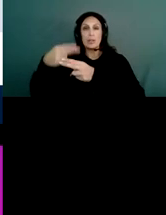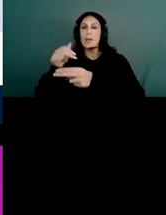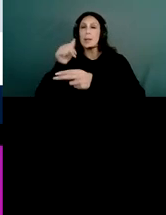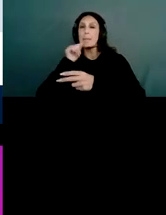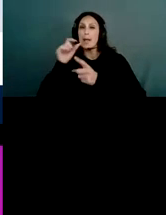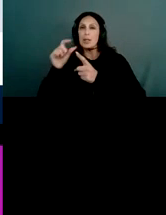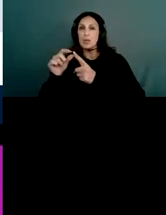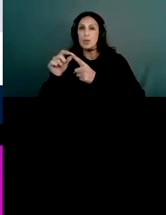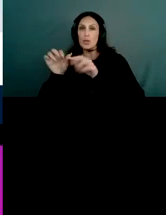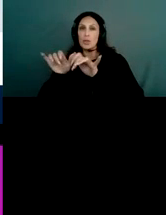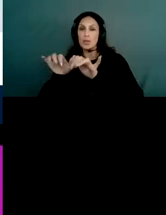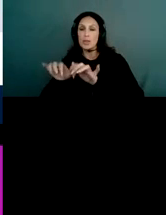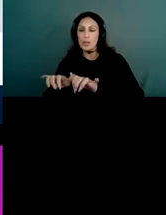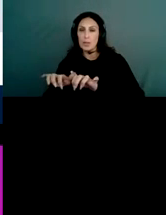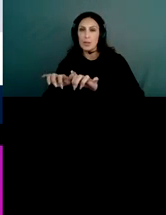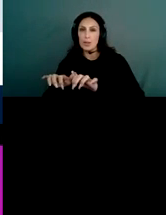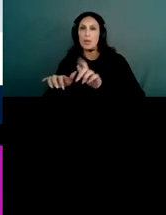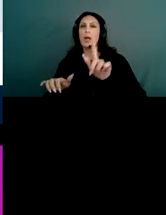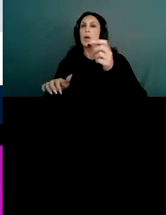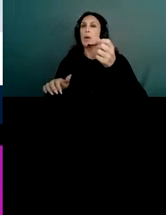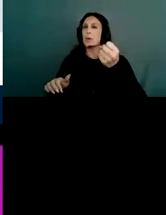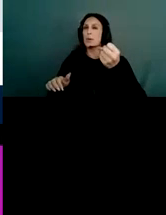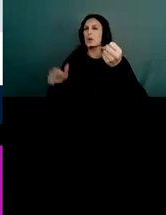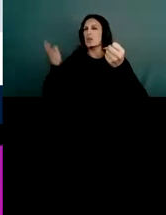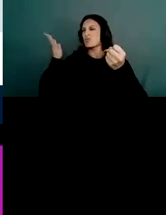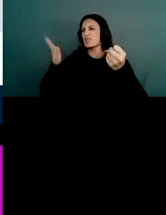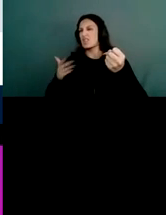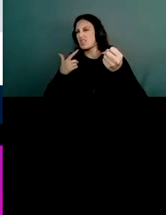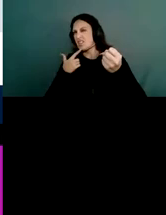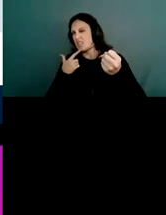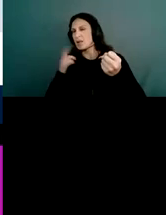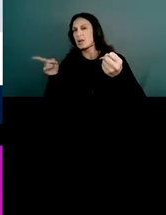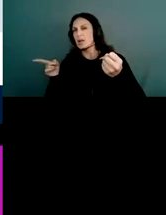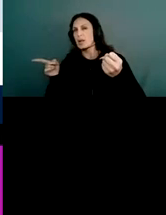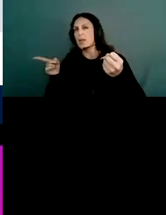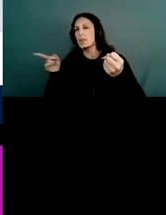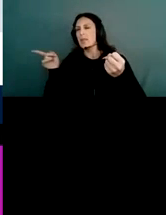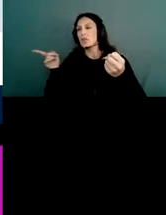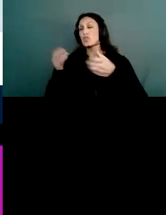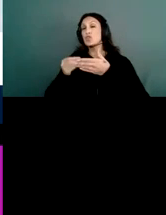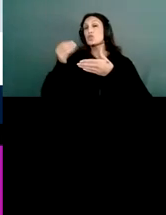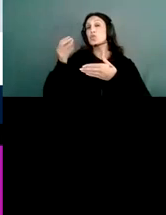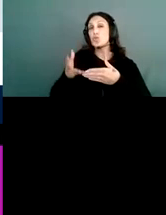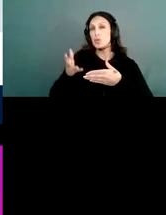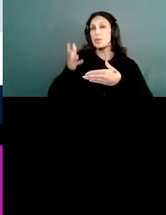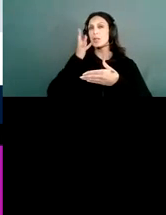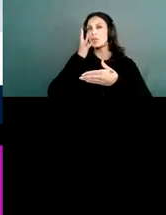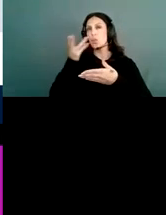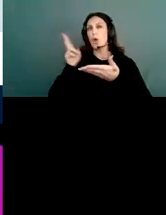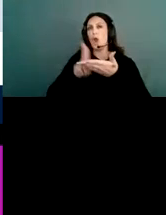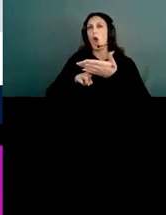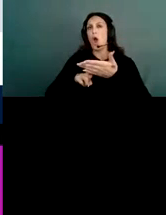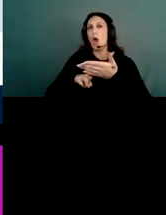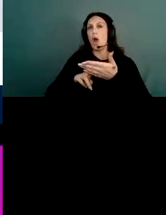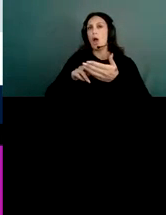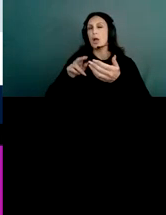first... And I want to jump in here for our RUSD students. They will log in, as I said at the beginning, using Clever. So they do not